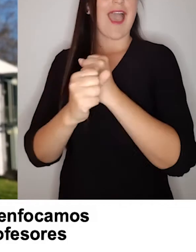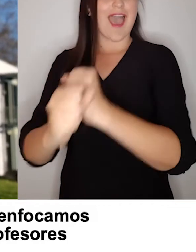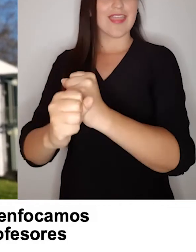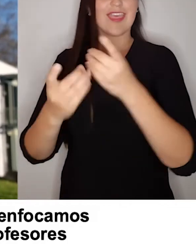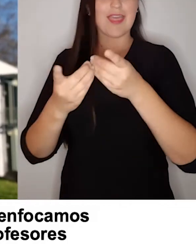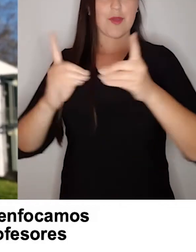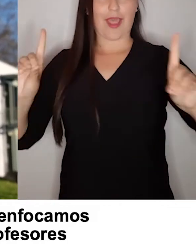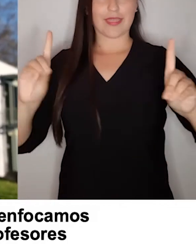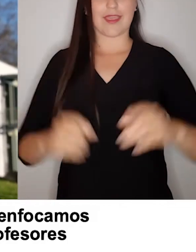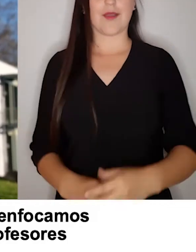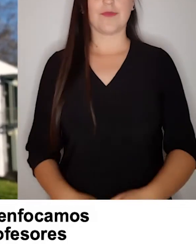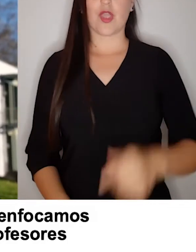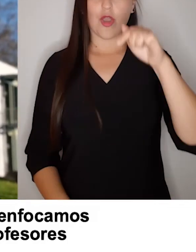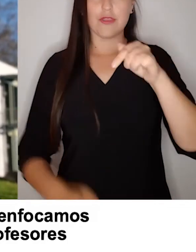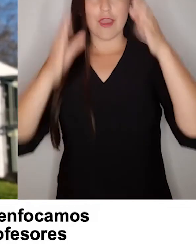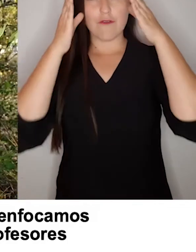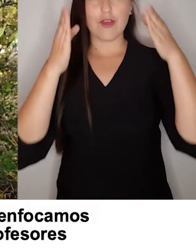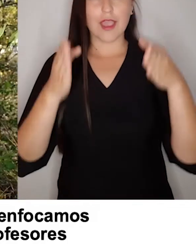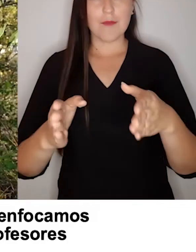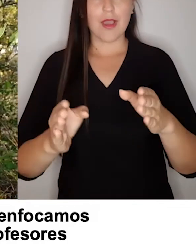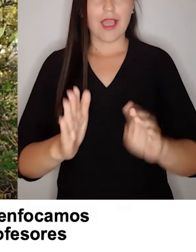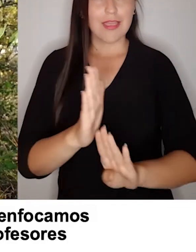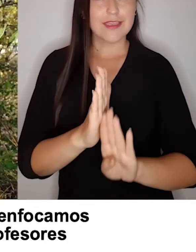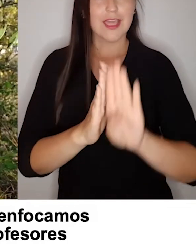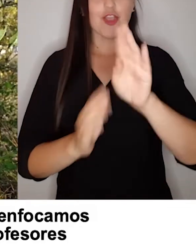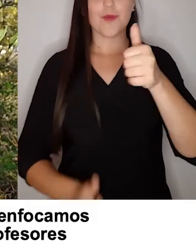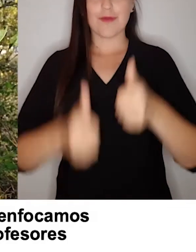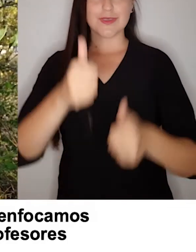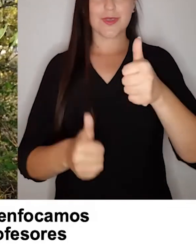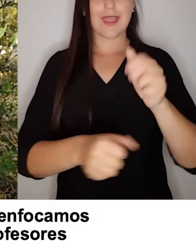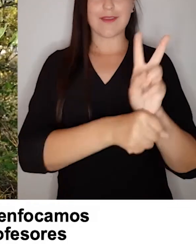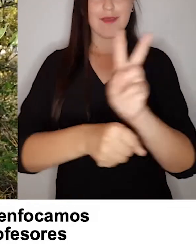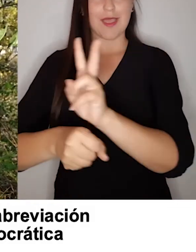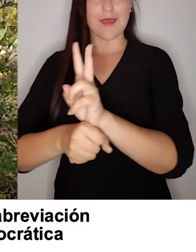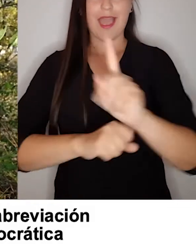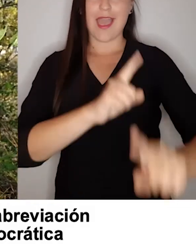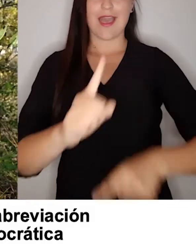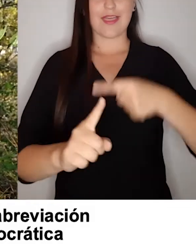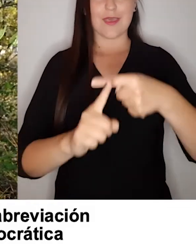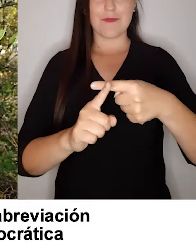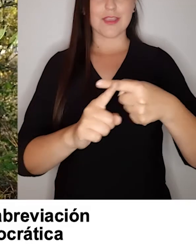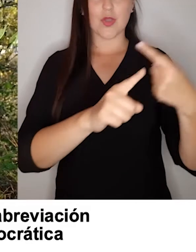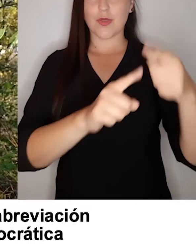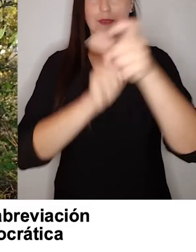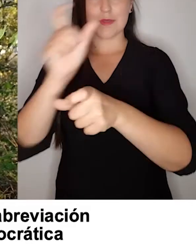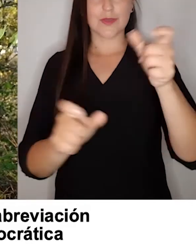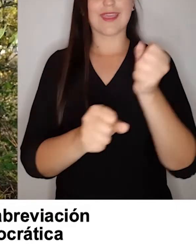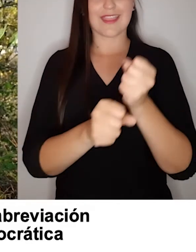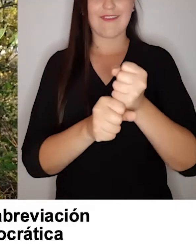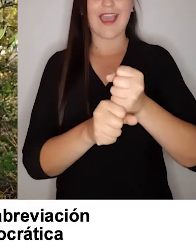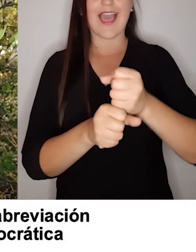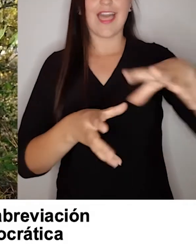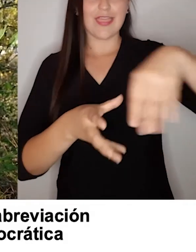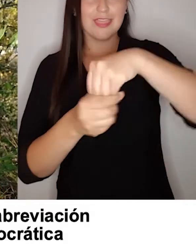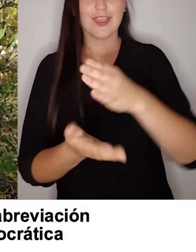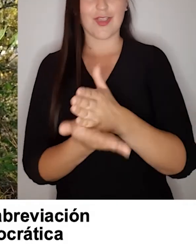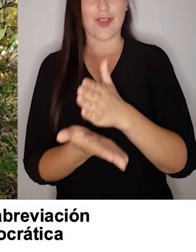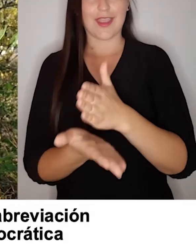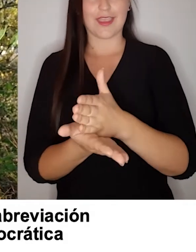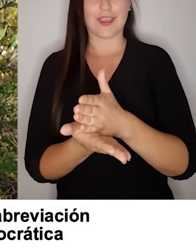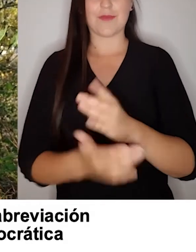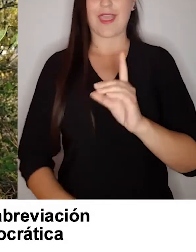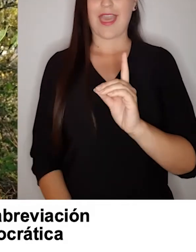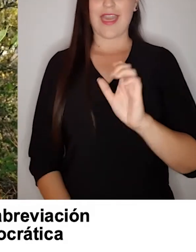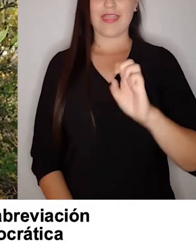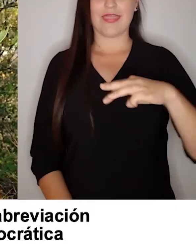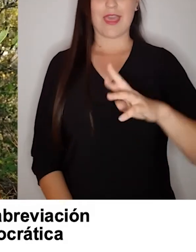anti-democratic attitudes. We focus on professional development among teachers and other school staff.